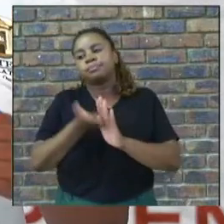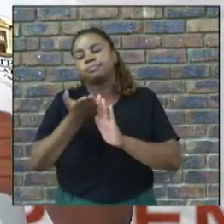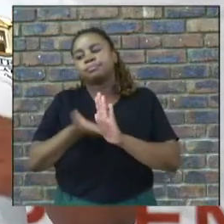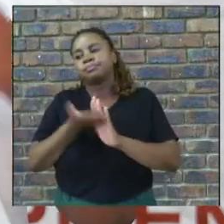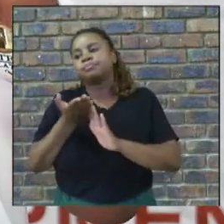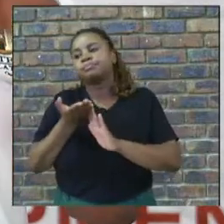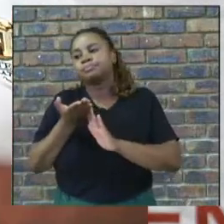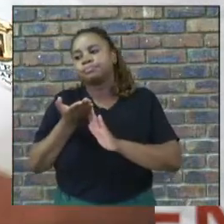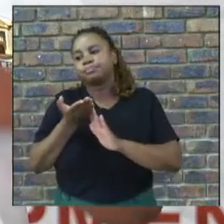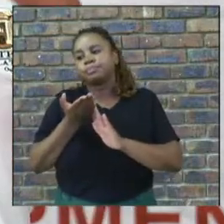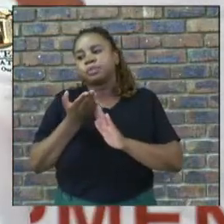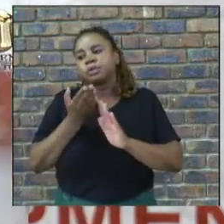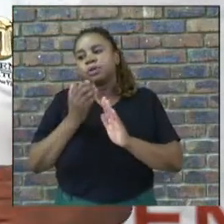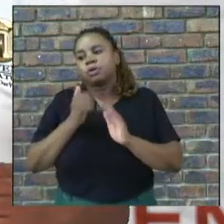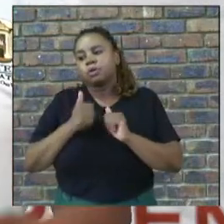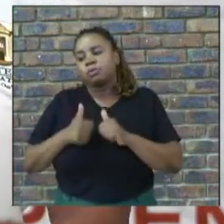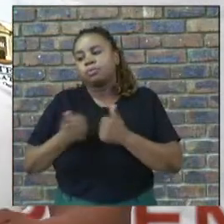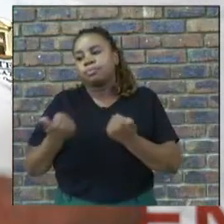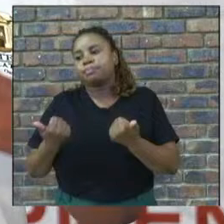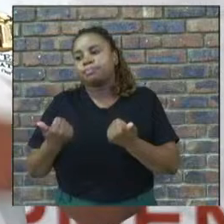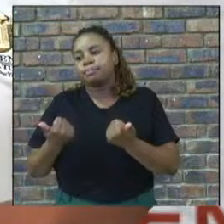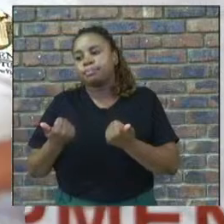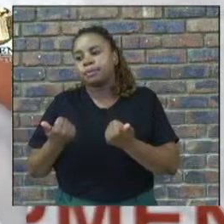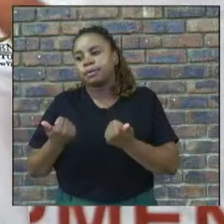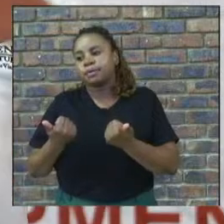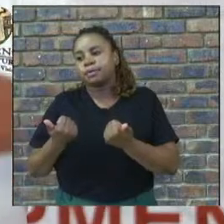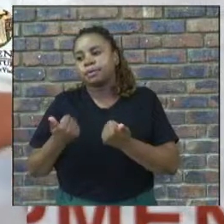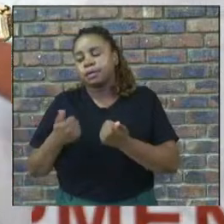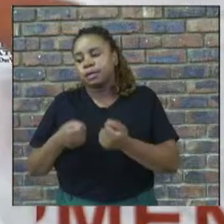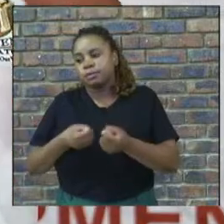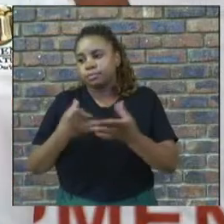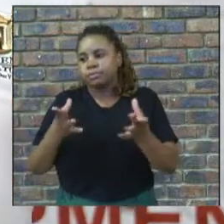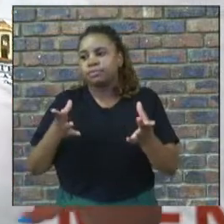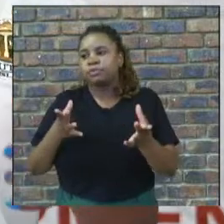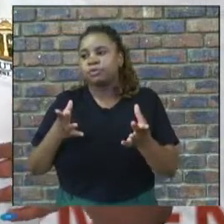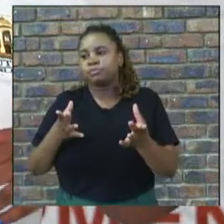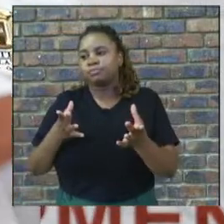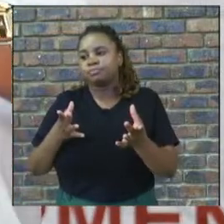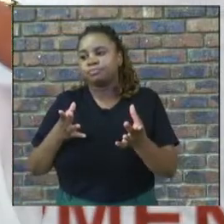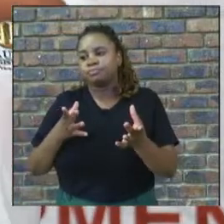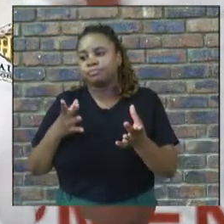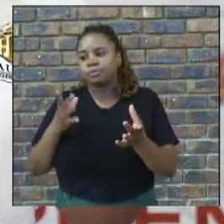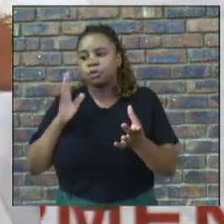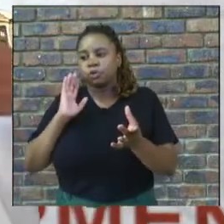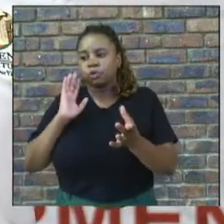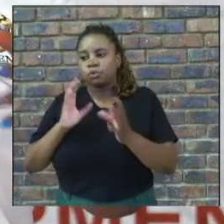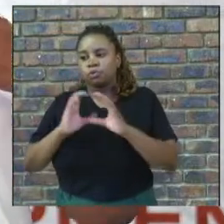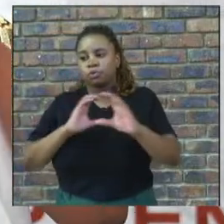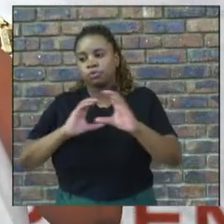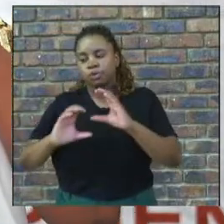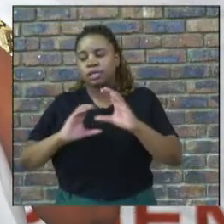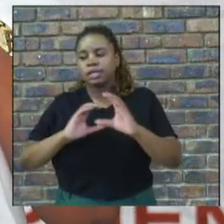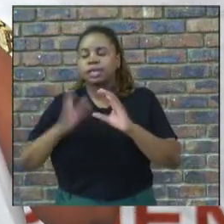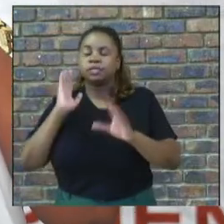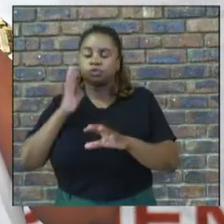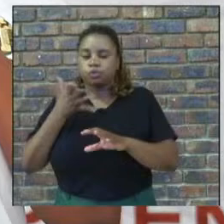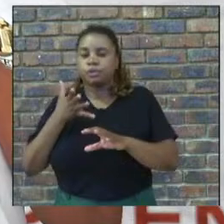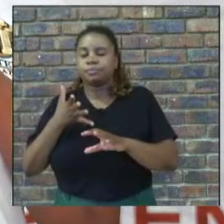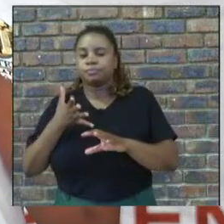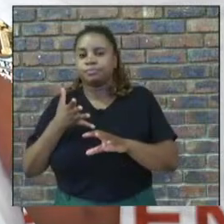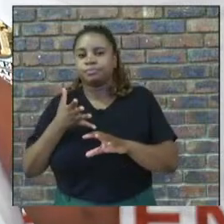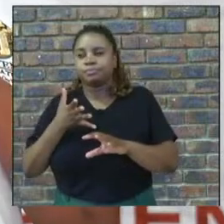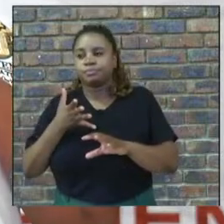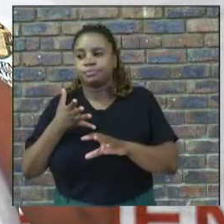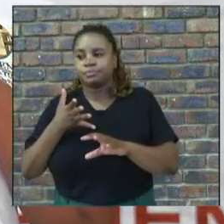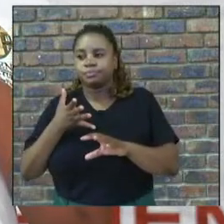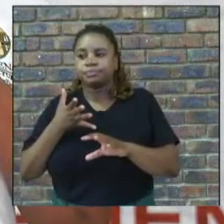come back to you, we will indeed come back to you, but we'll make sure that we communicate either way so that you know